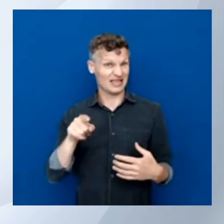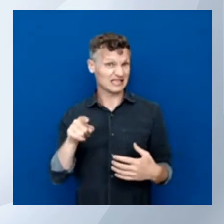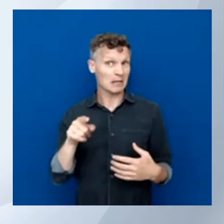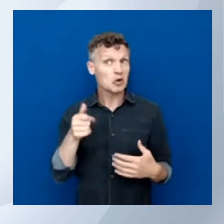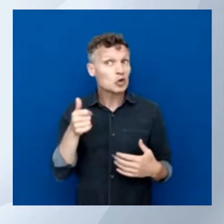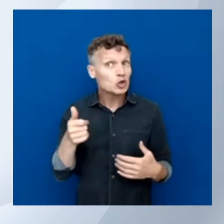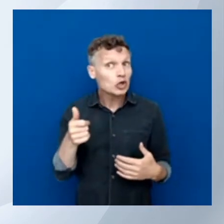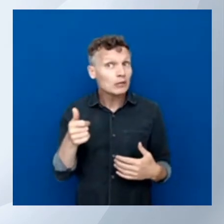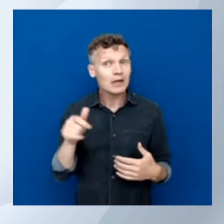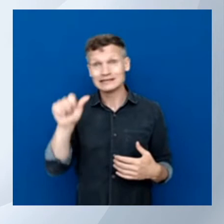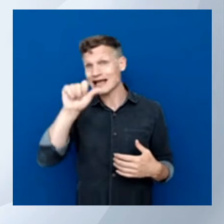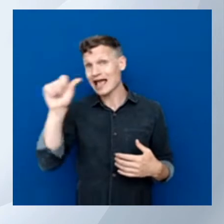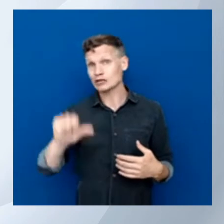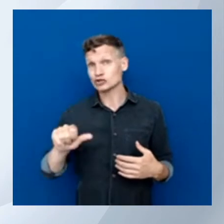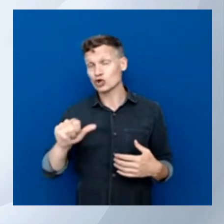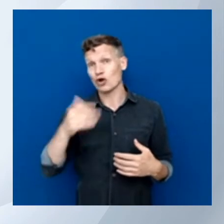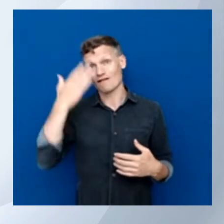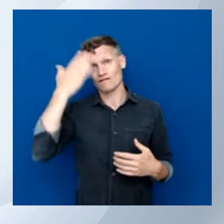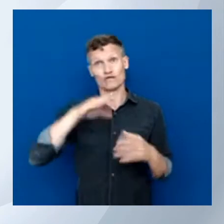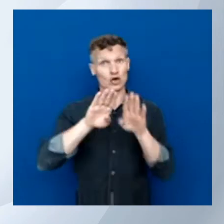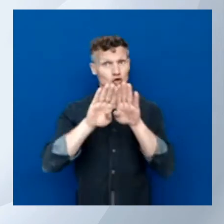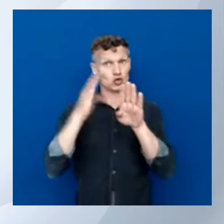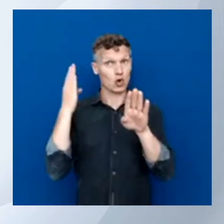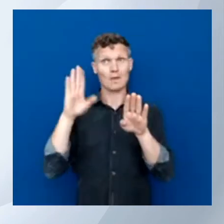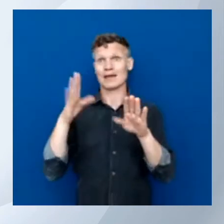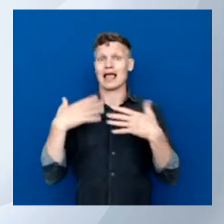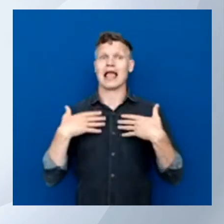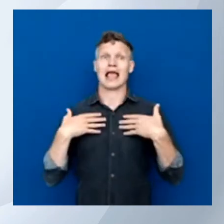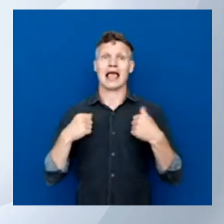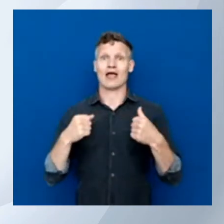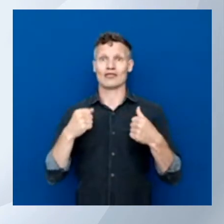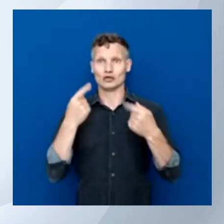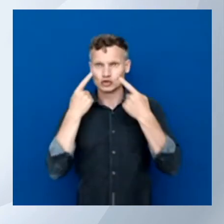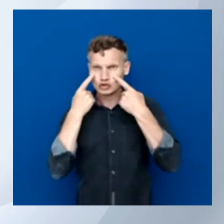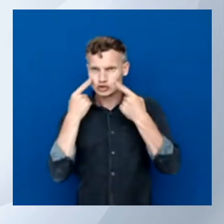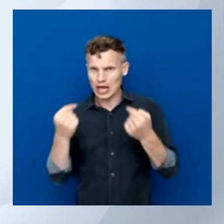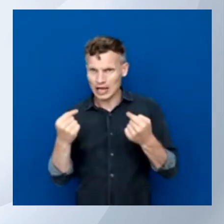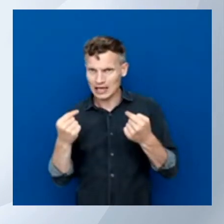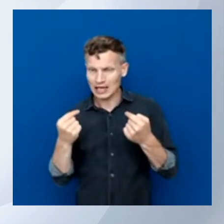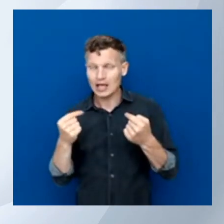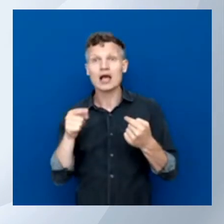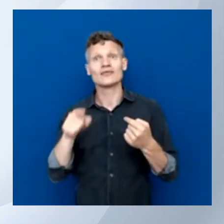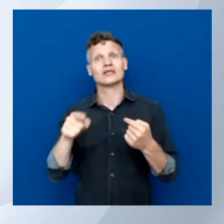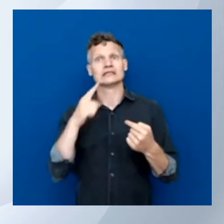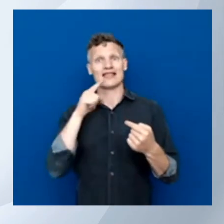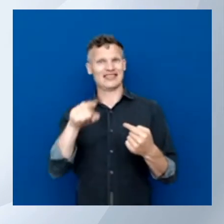realizes, okay, that app's gone offline, it will automatically take it out of the pool for you.